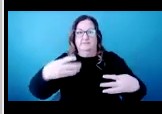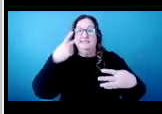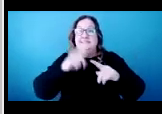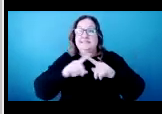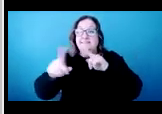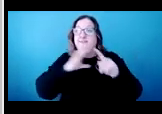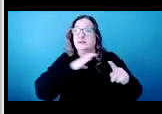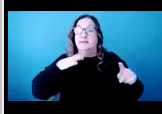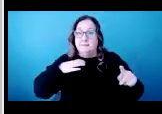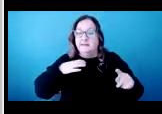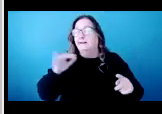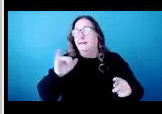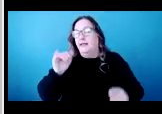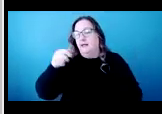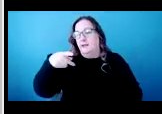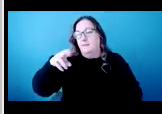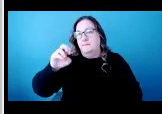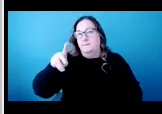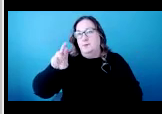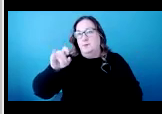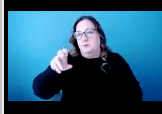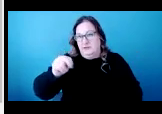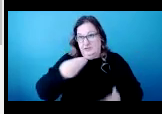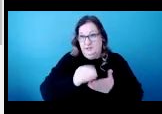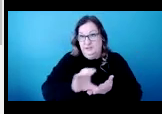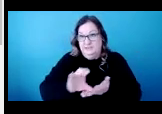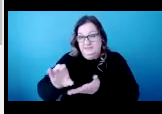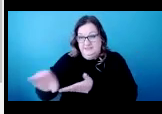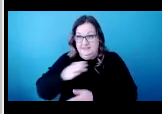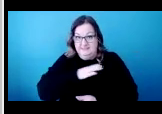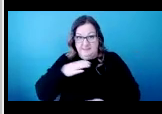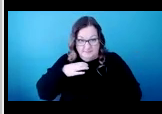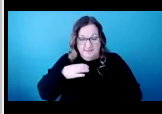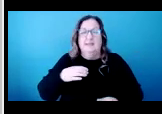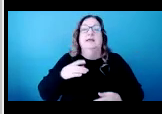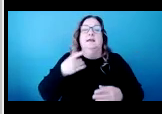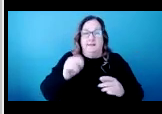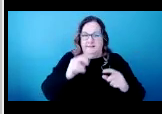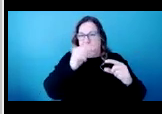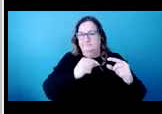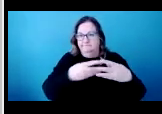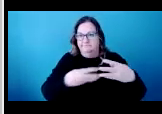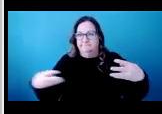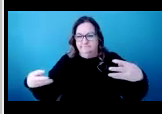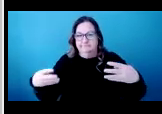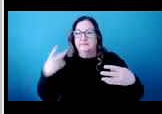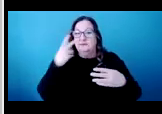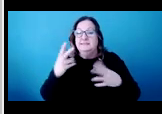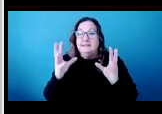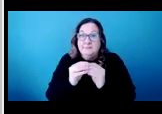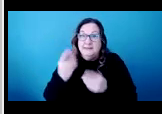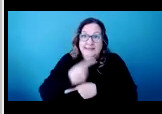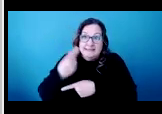say Appropriations Committee, for example, Social Services, and then it'll show you all of their meeting